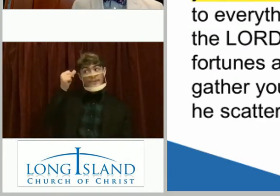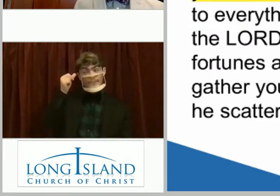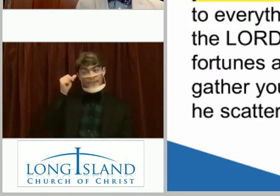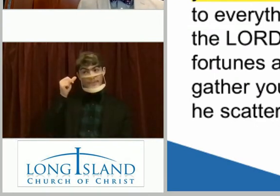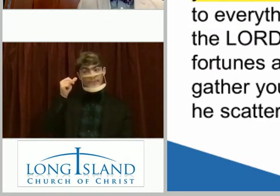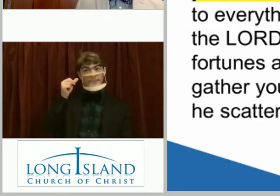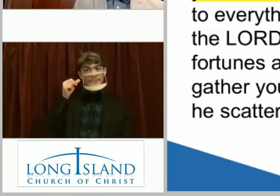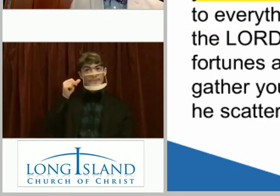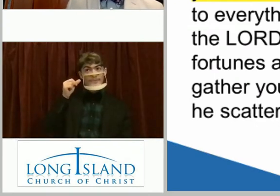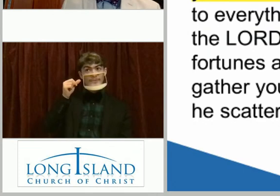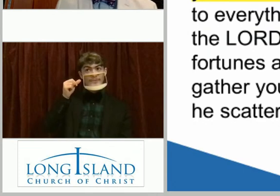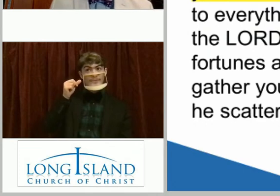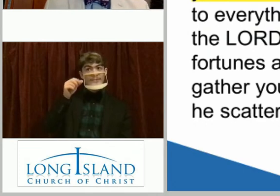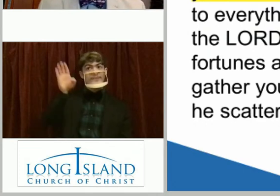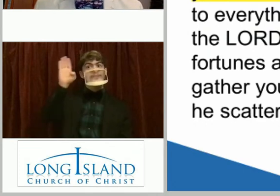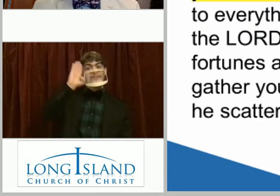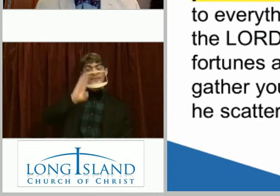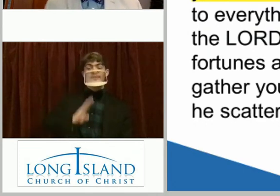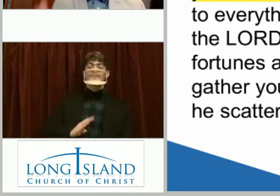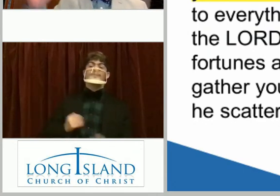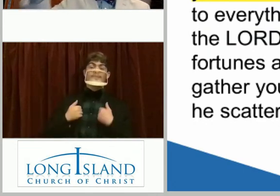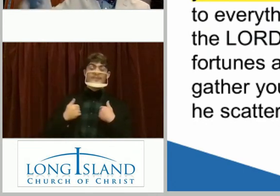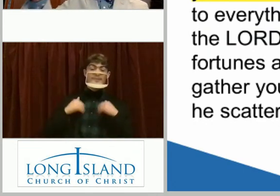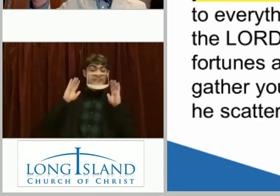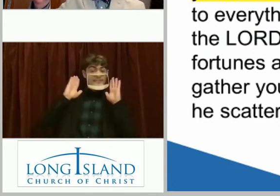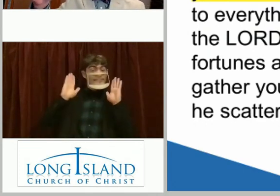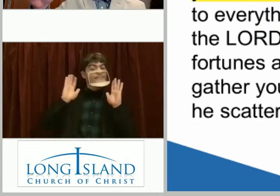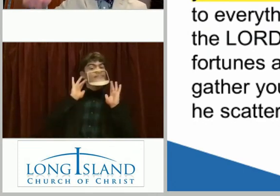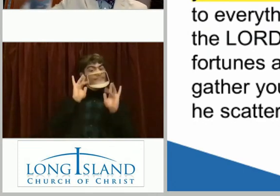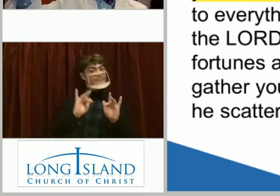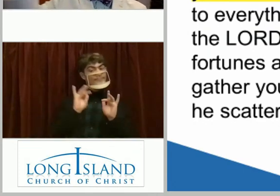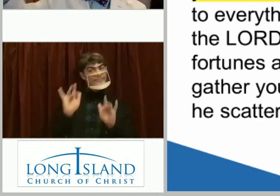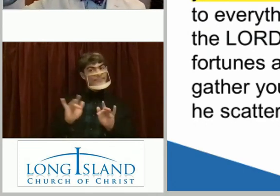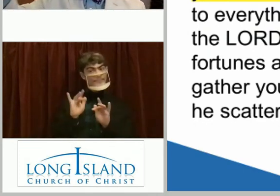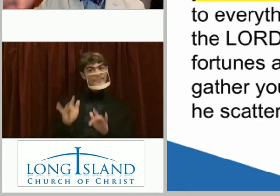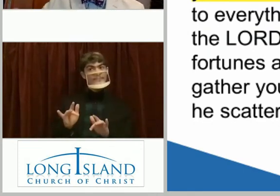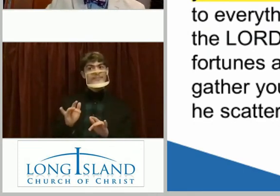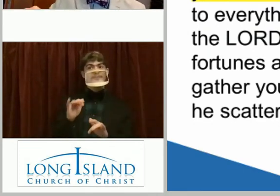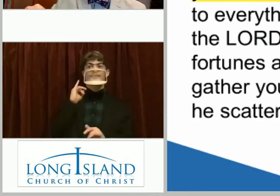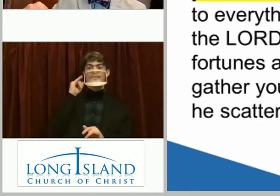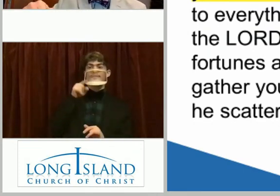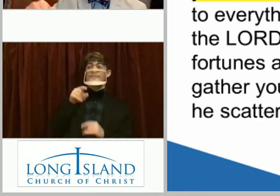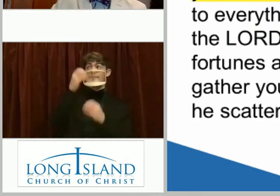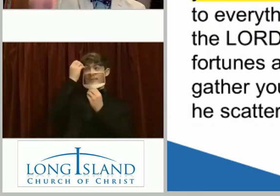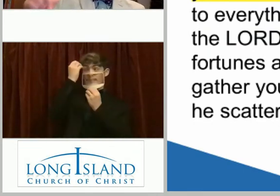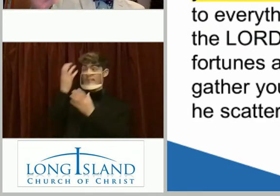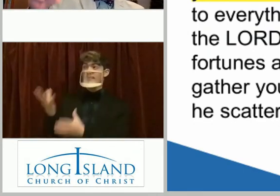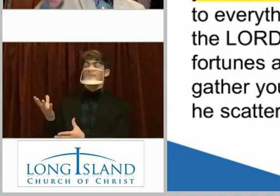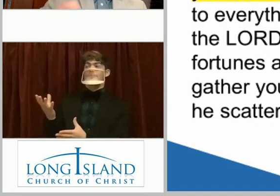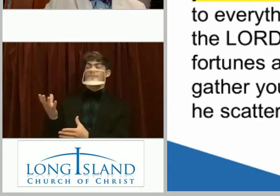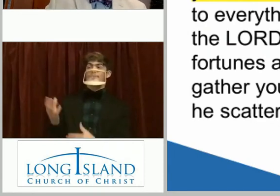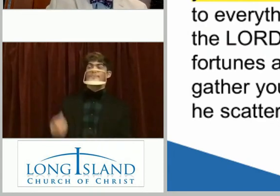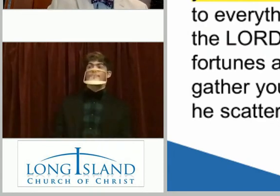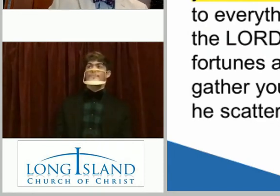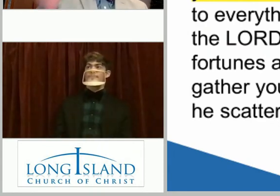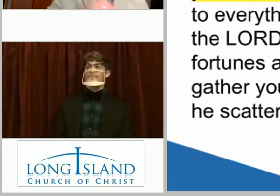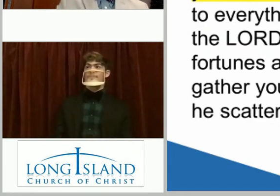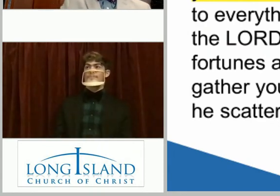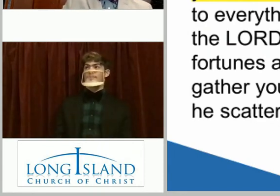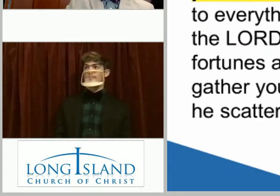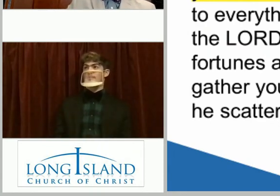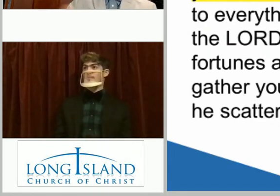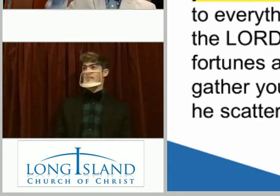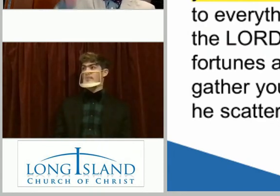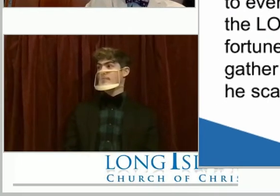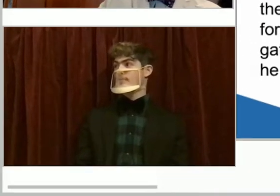that God will have great compassion, so obey him. Return to him. If he had to discipline you and